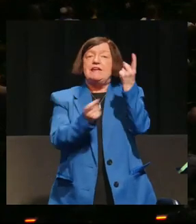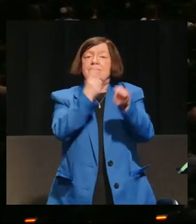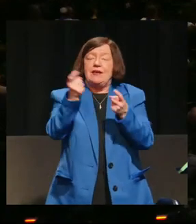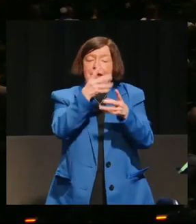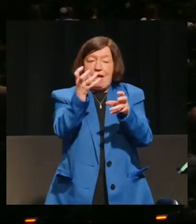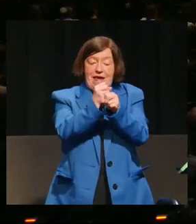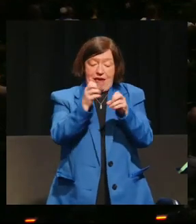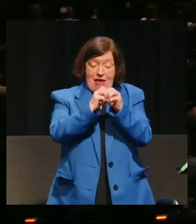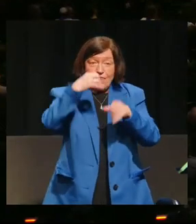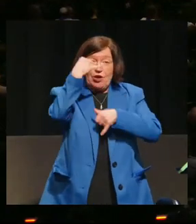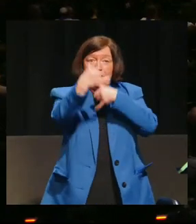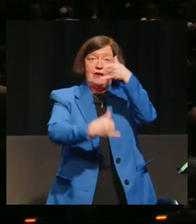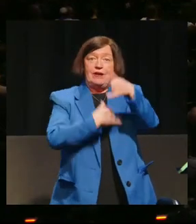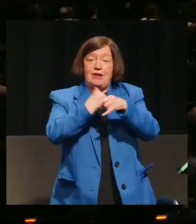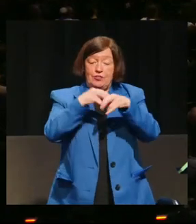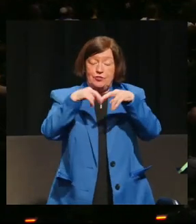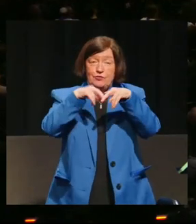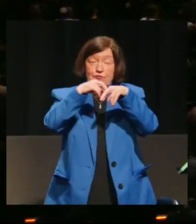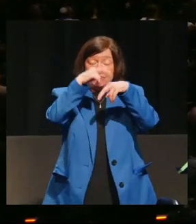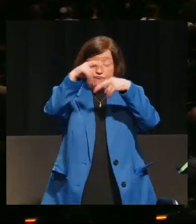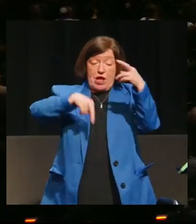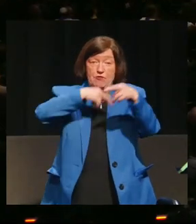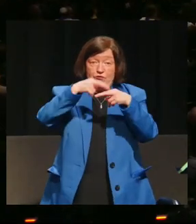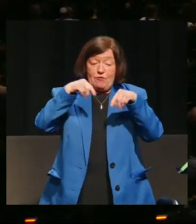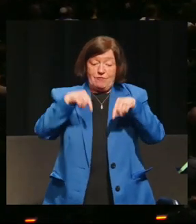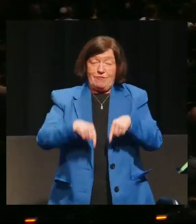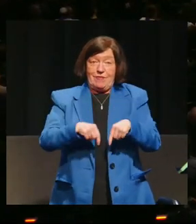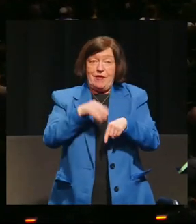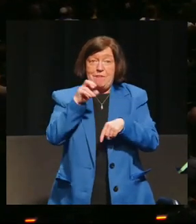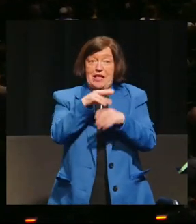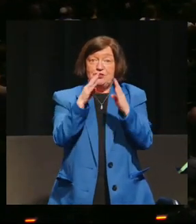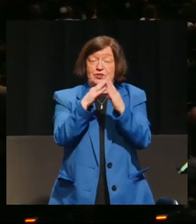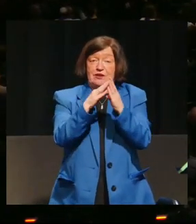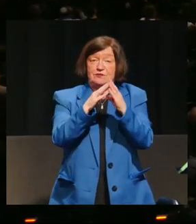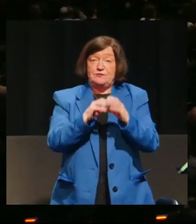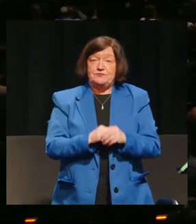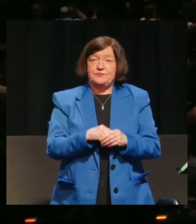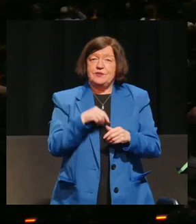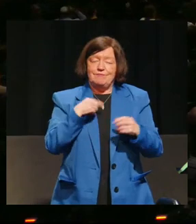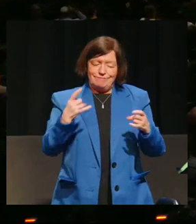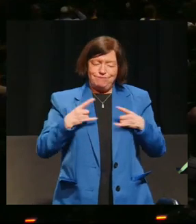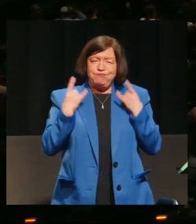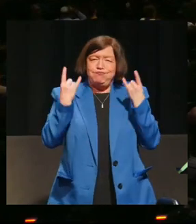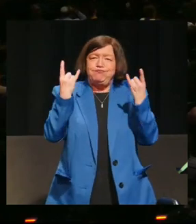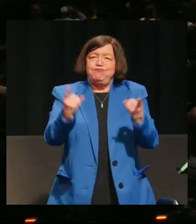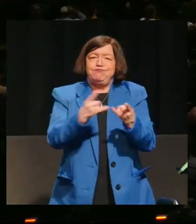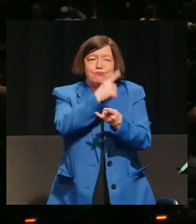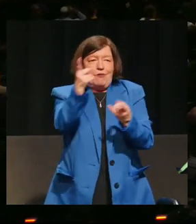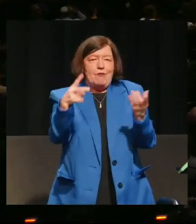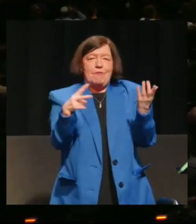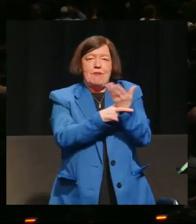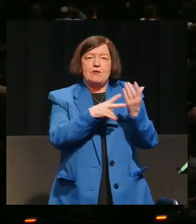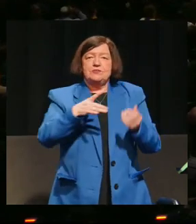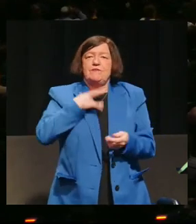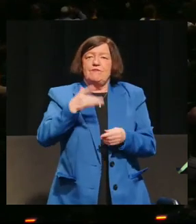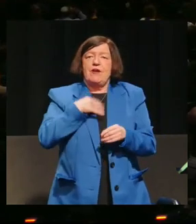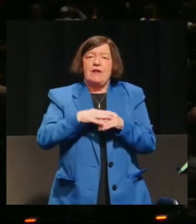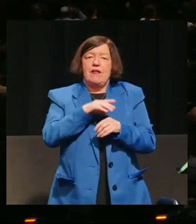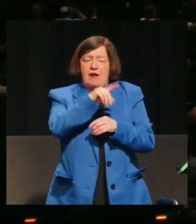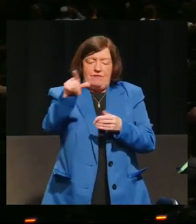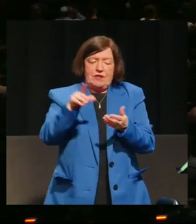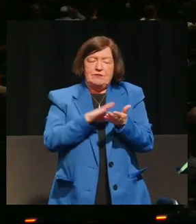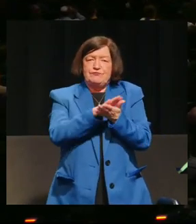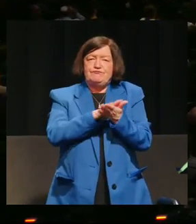held every year in the Round Room at the Mansion House. We feel privileged to be among survivors of the